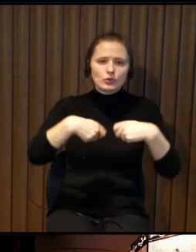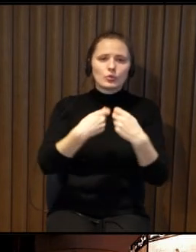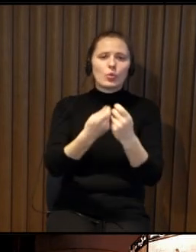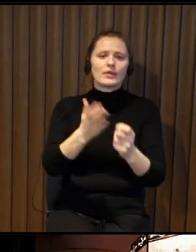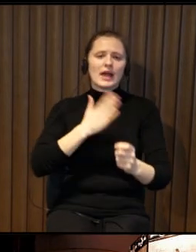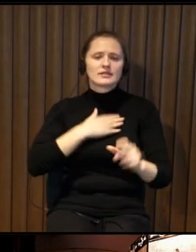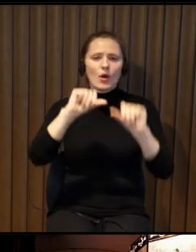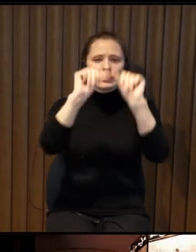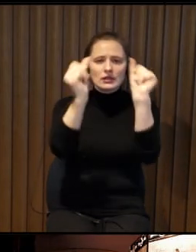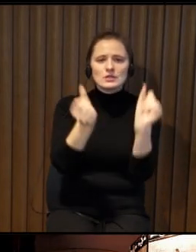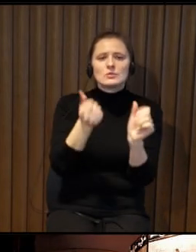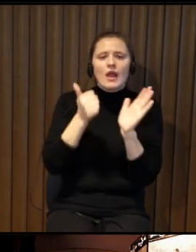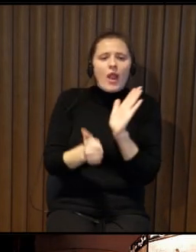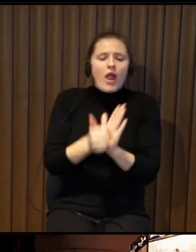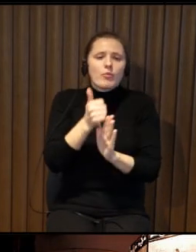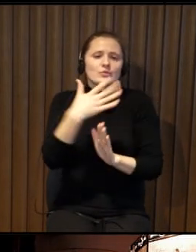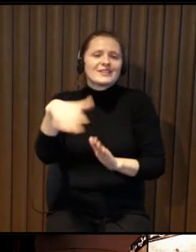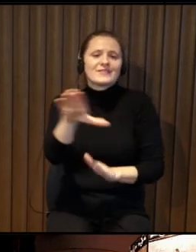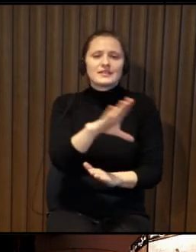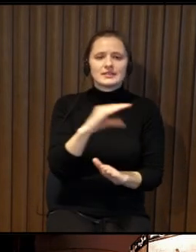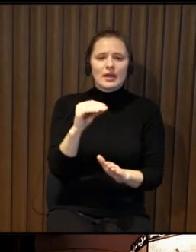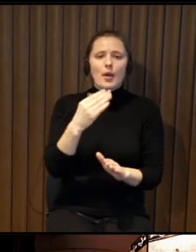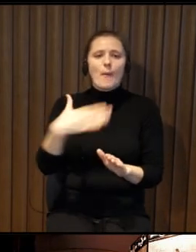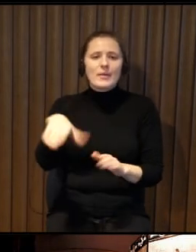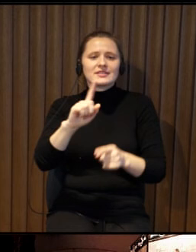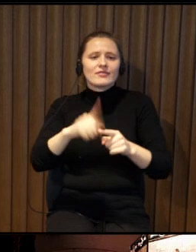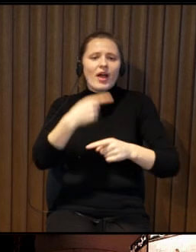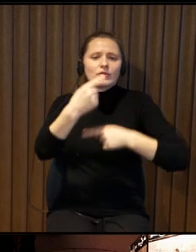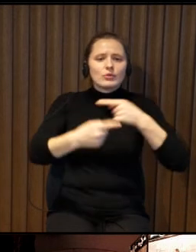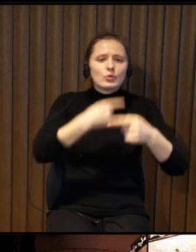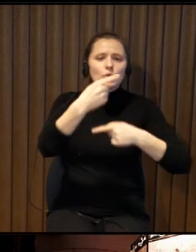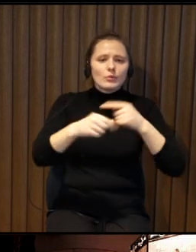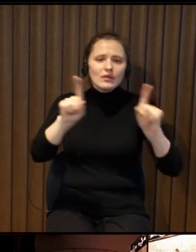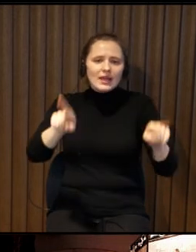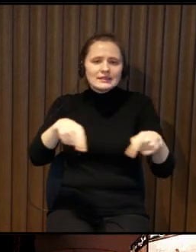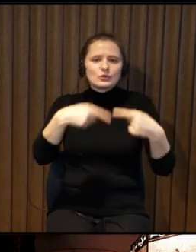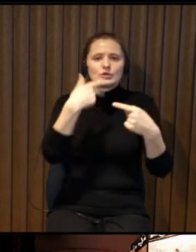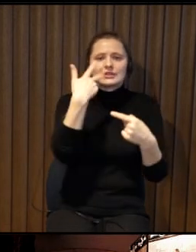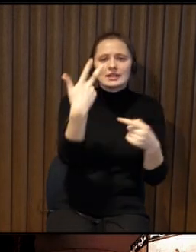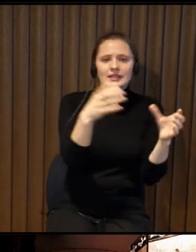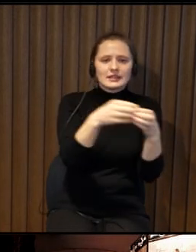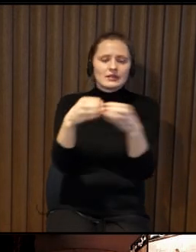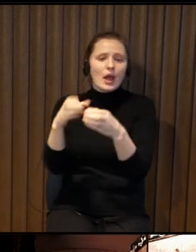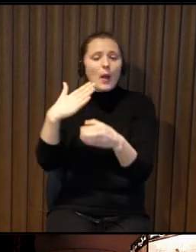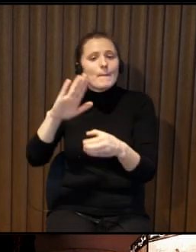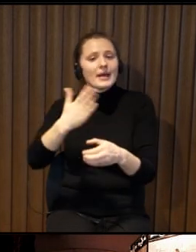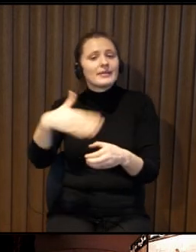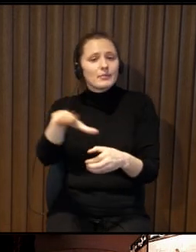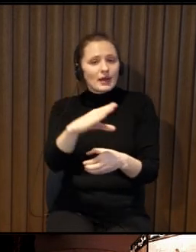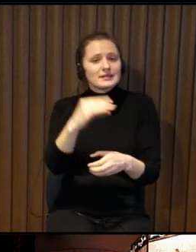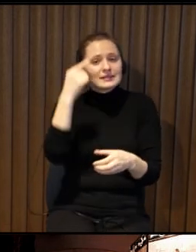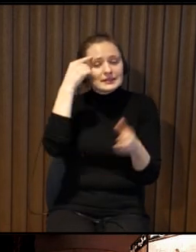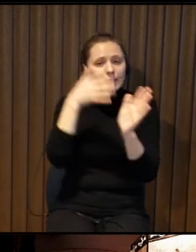We are still developing these 3 dimensions. But we found that designing and developing